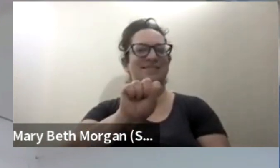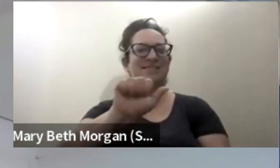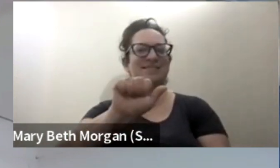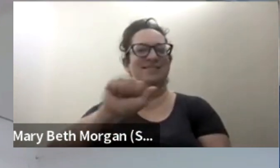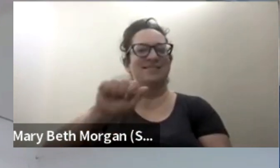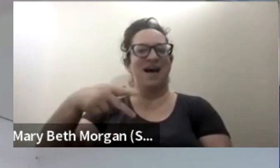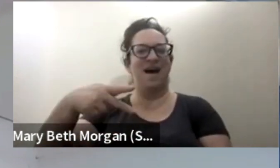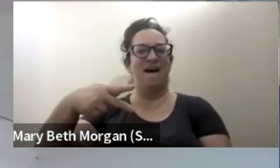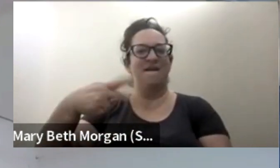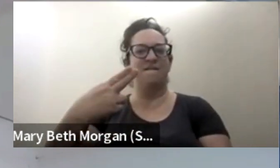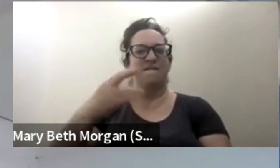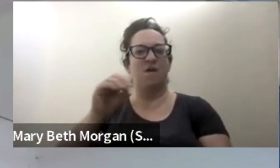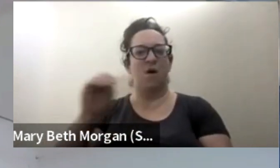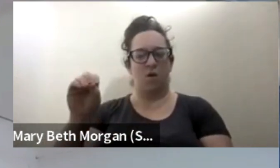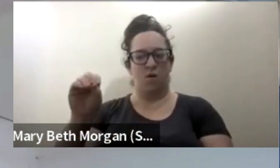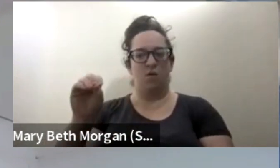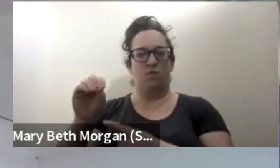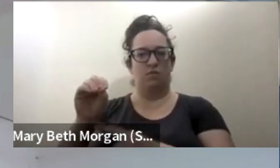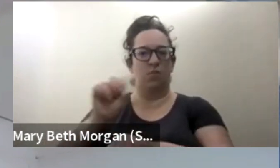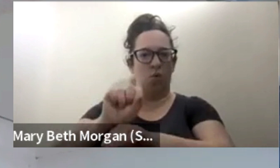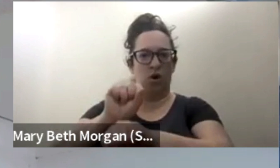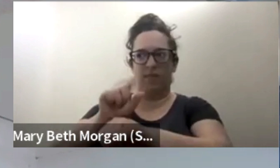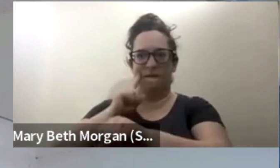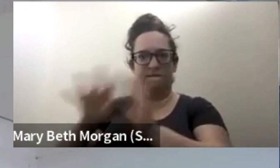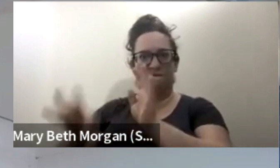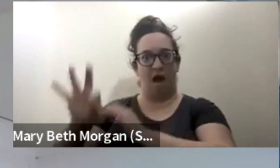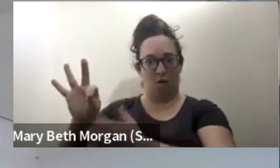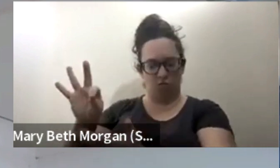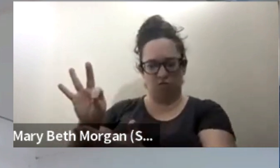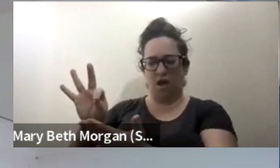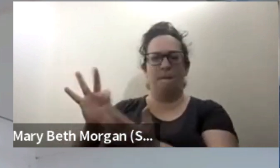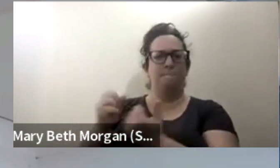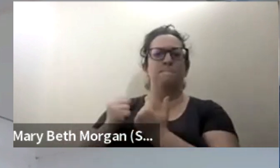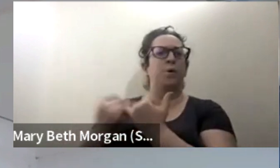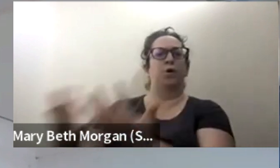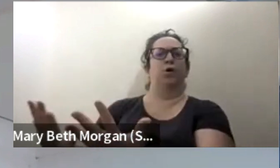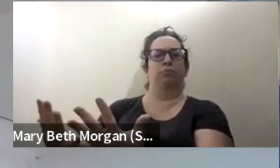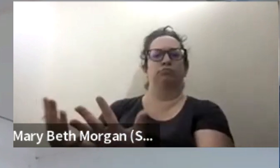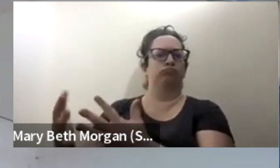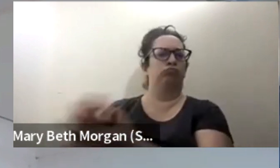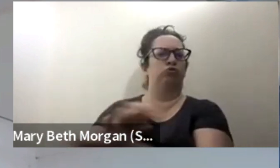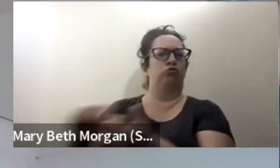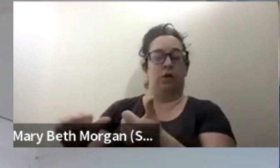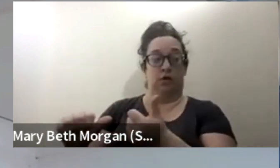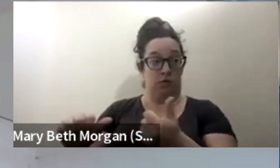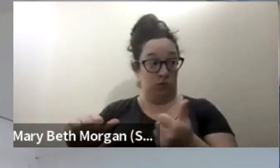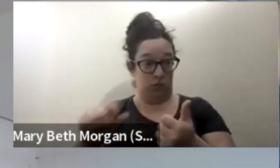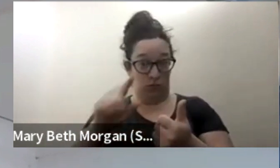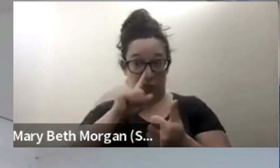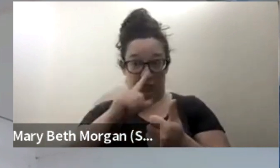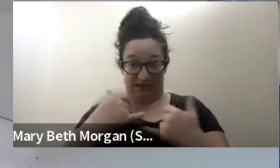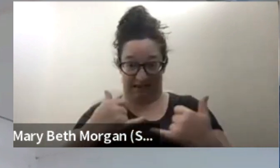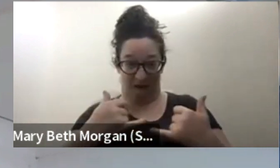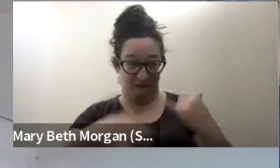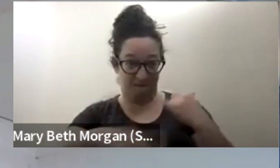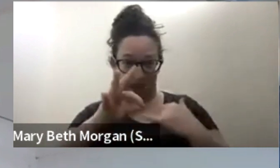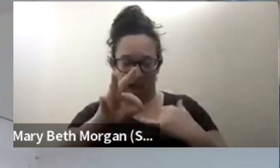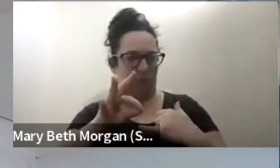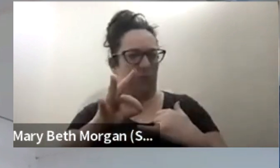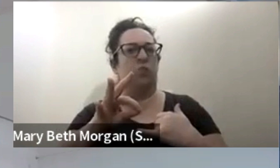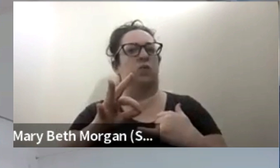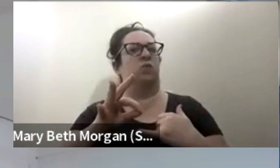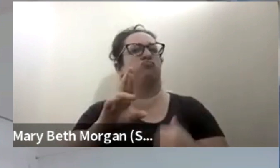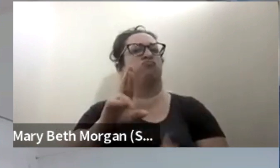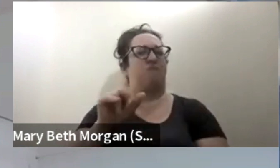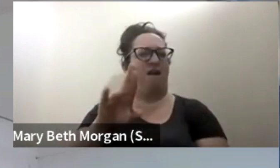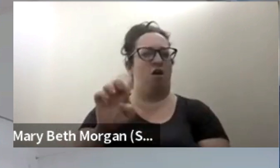they found Sappho's work, they burned it and destroyed it. So it's very hard to even find any of it. Most of